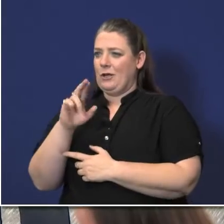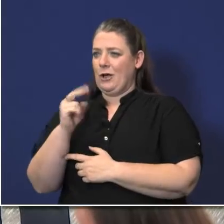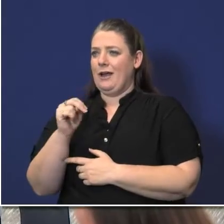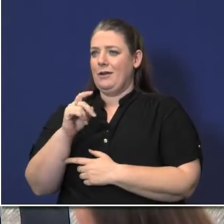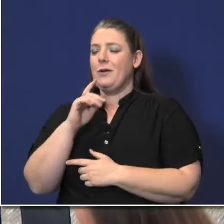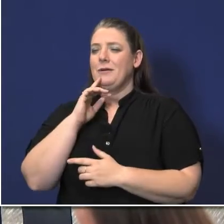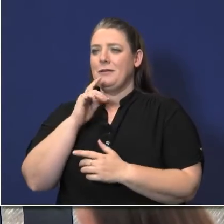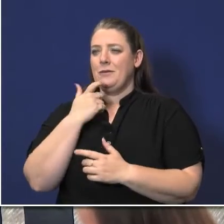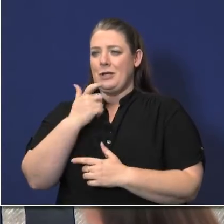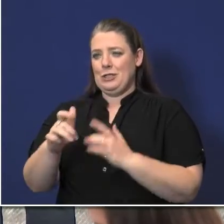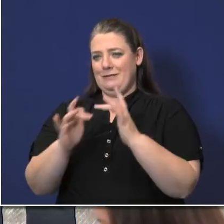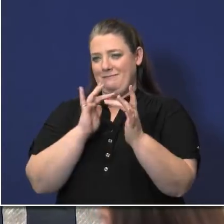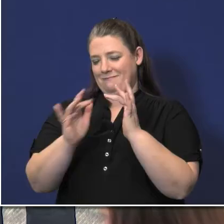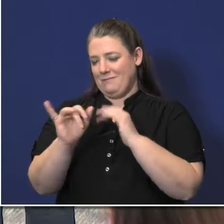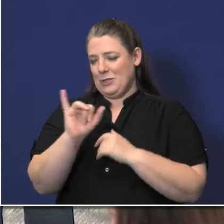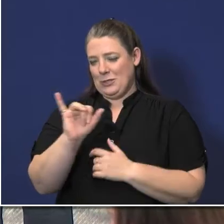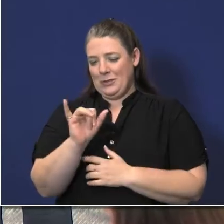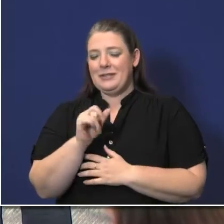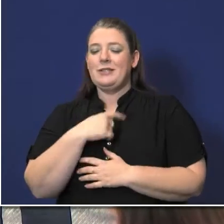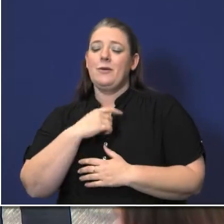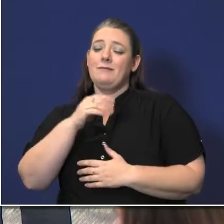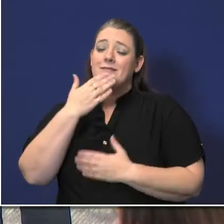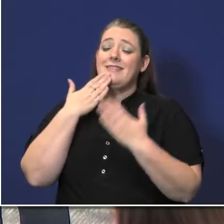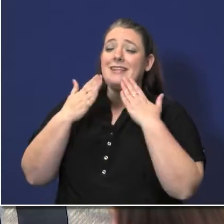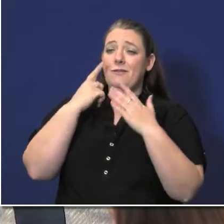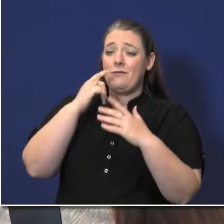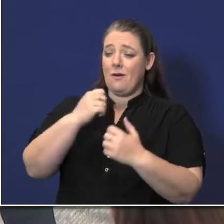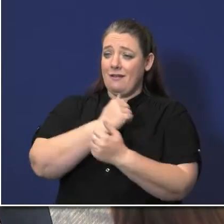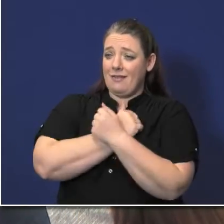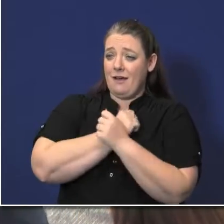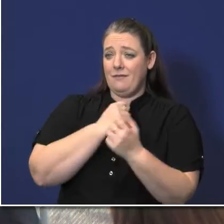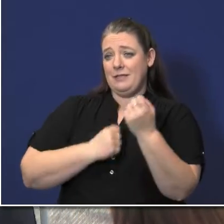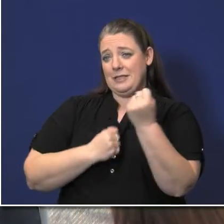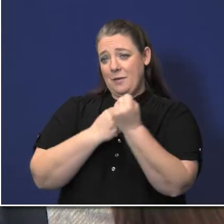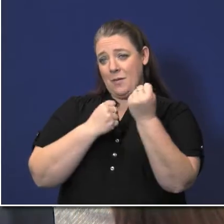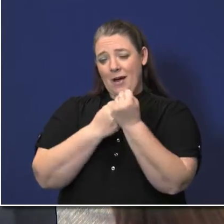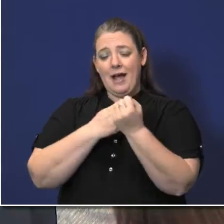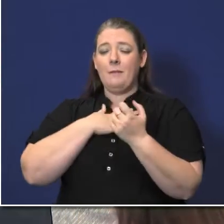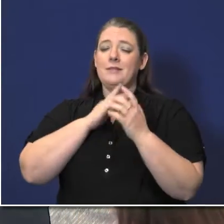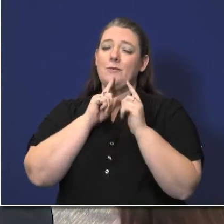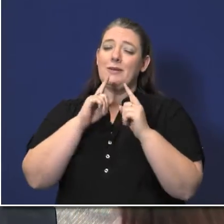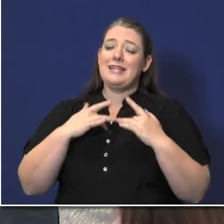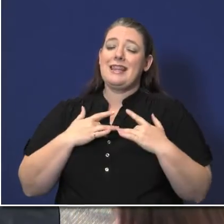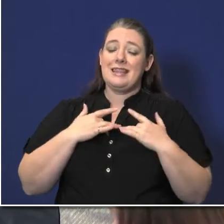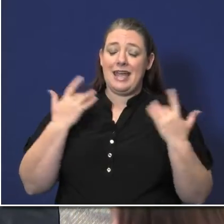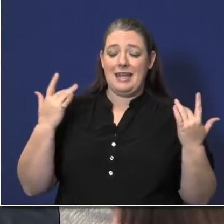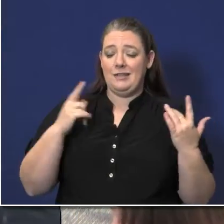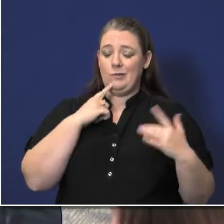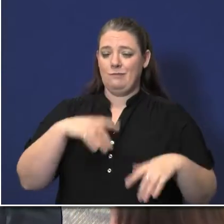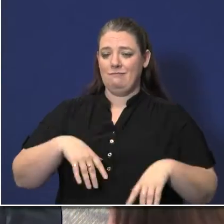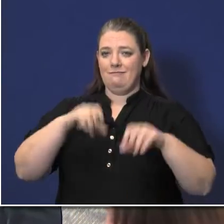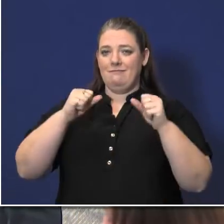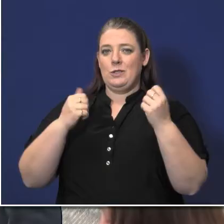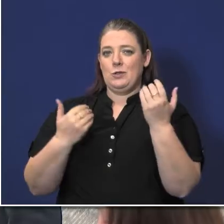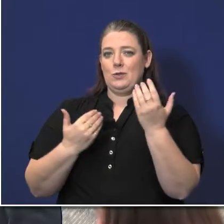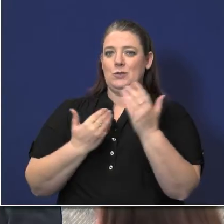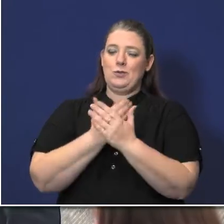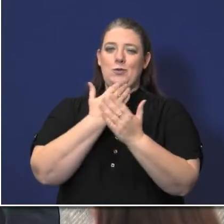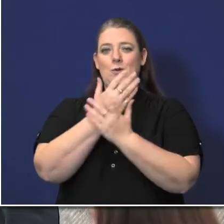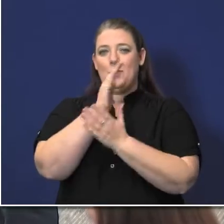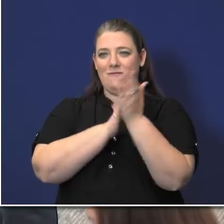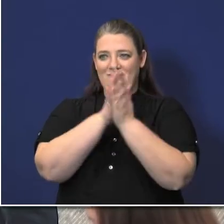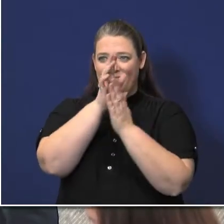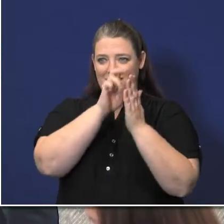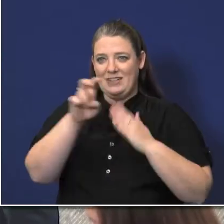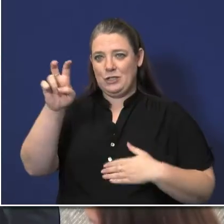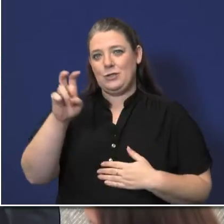So thank you all for your love and support. I'm just elated to take on this new adventure. And again, thank